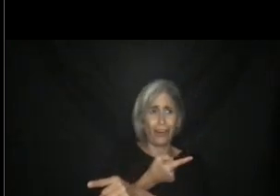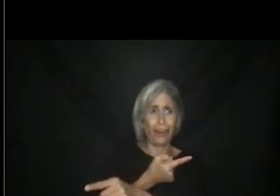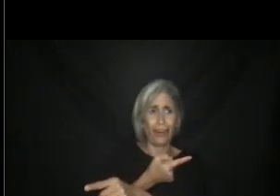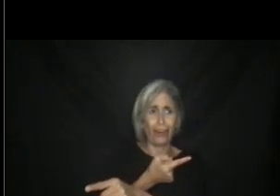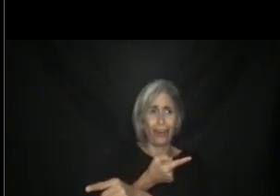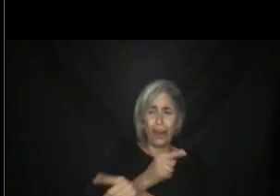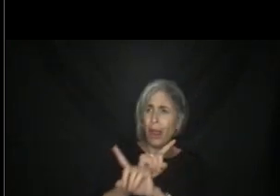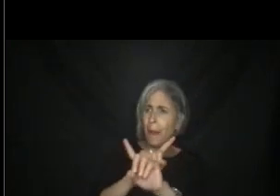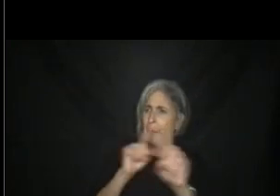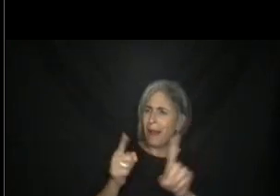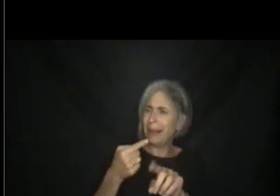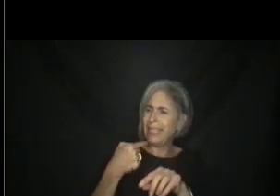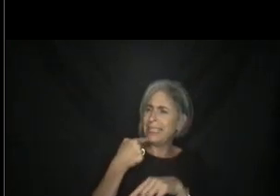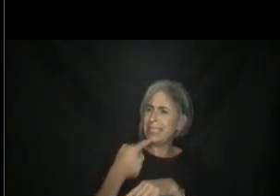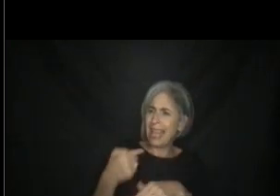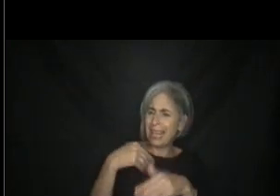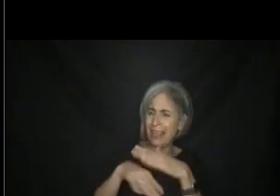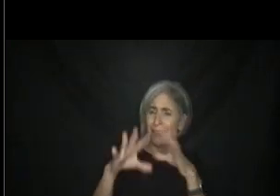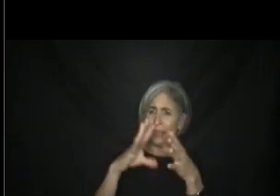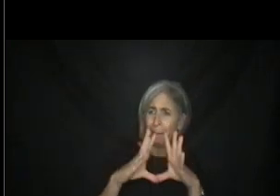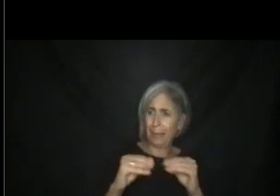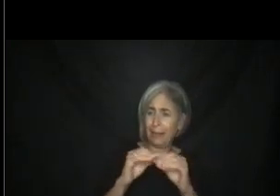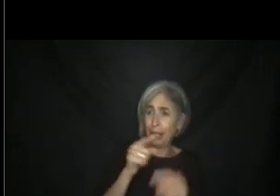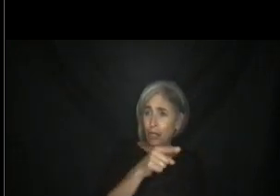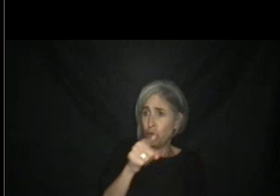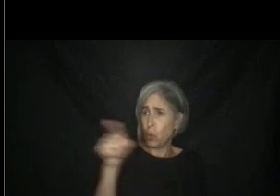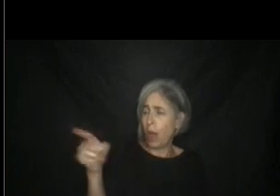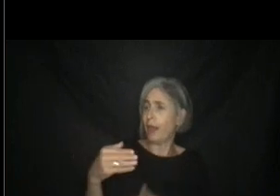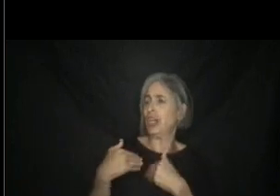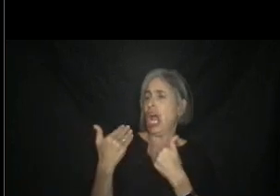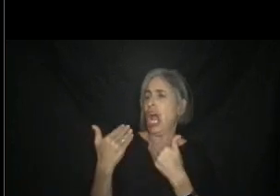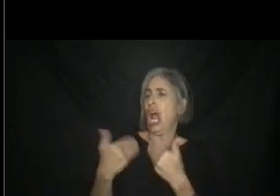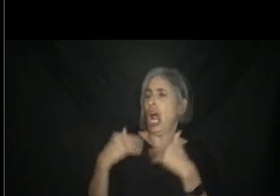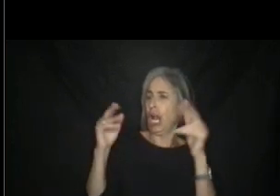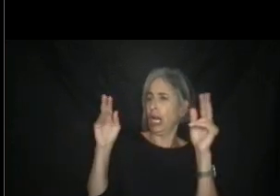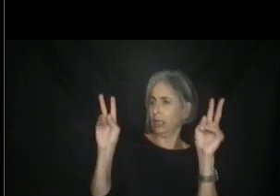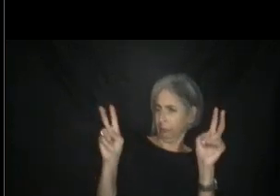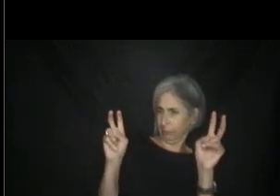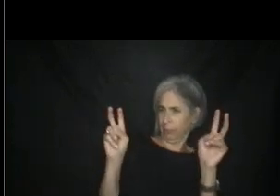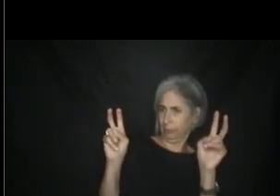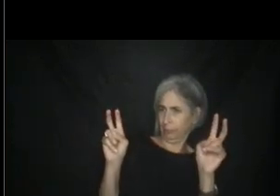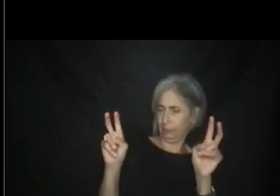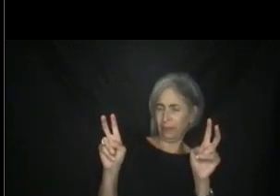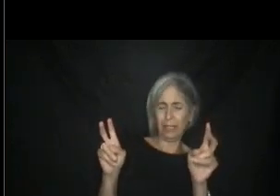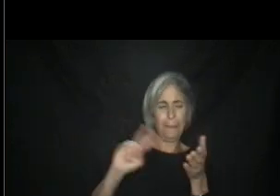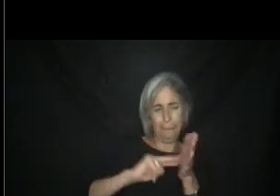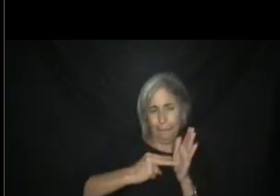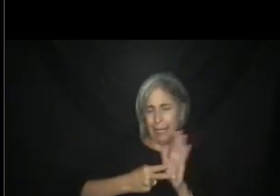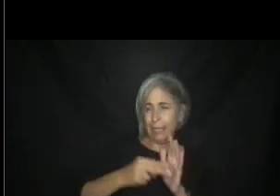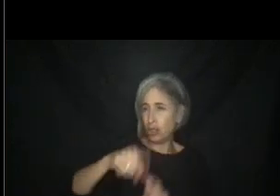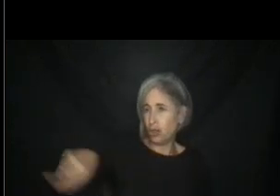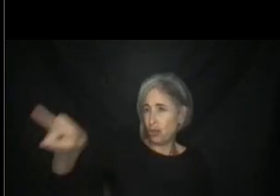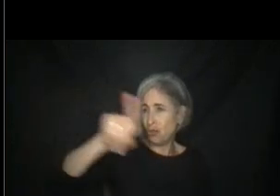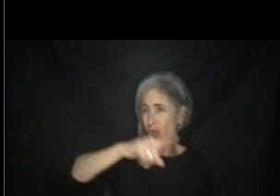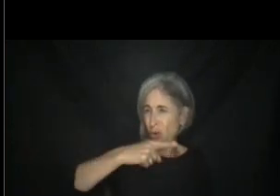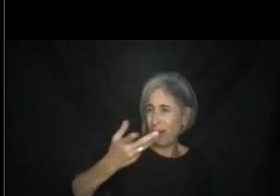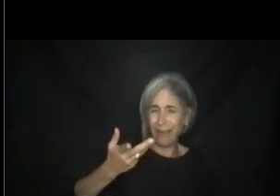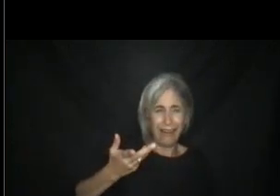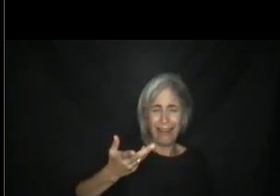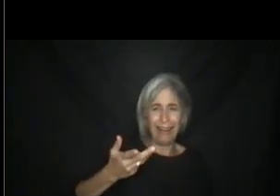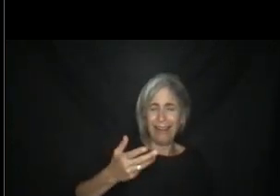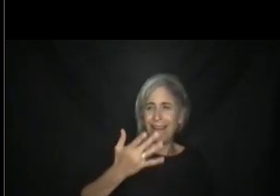kept referencing in the meeting that you all are young and implying that you guys, in a sense, kind of